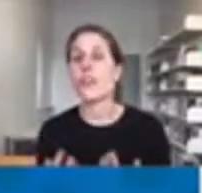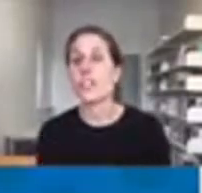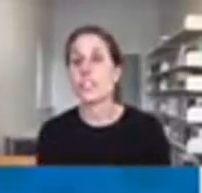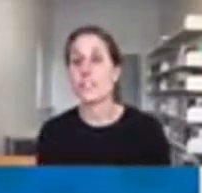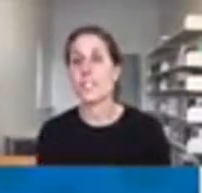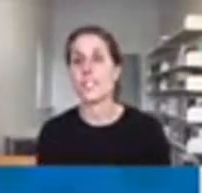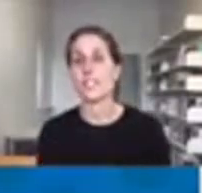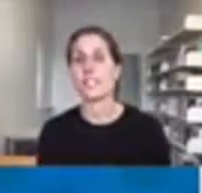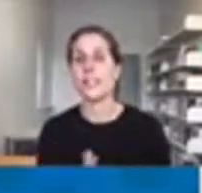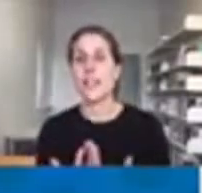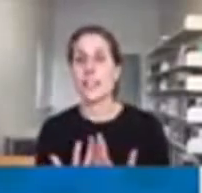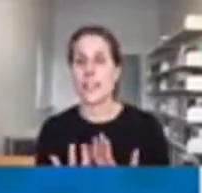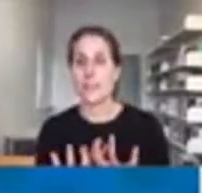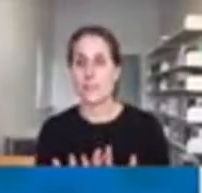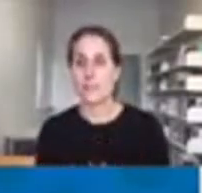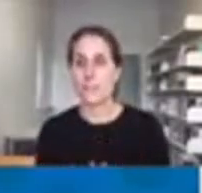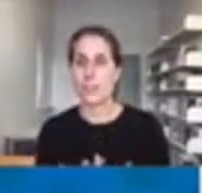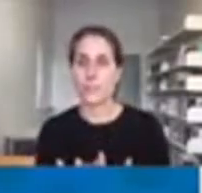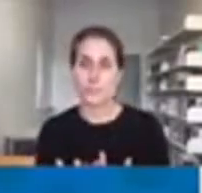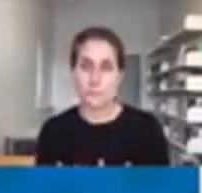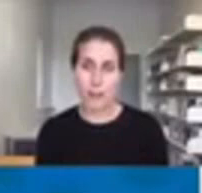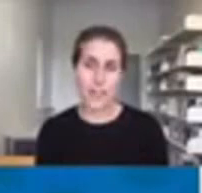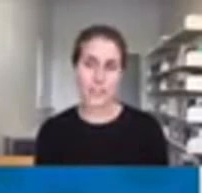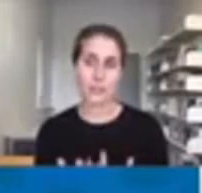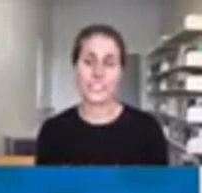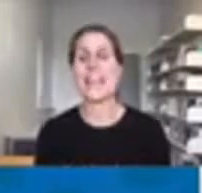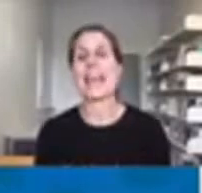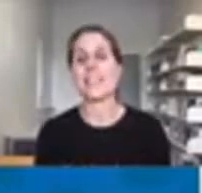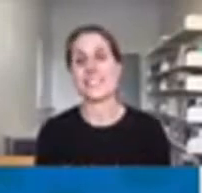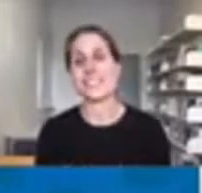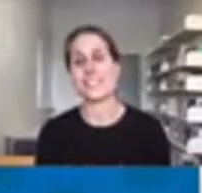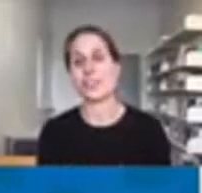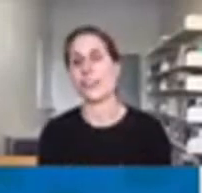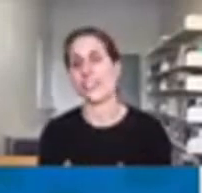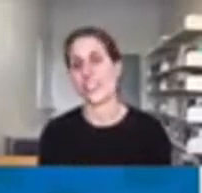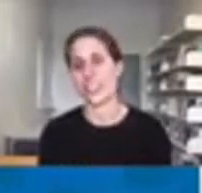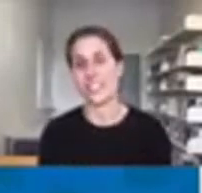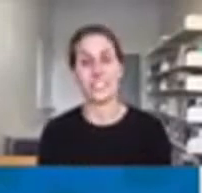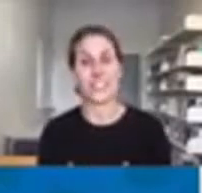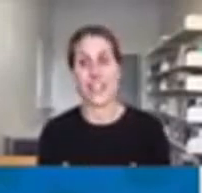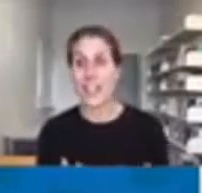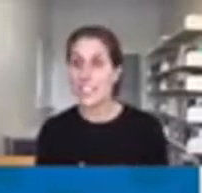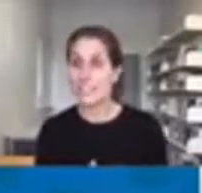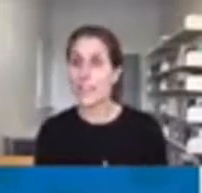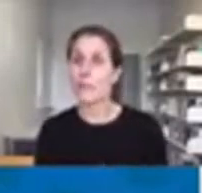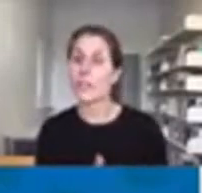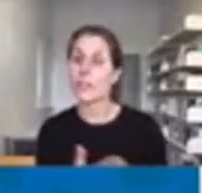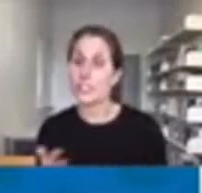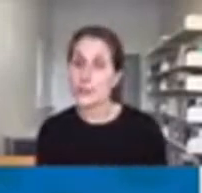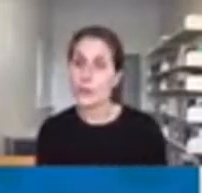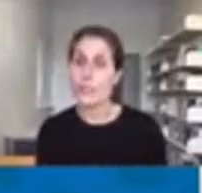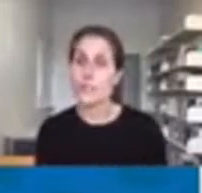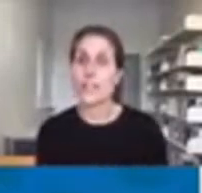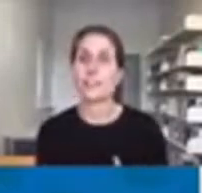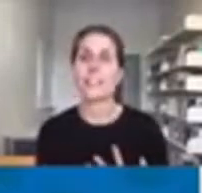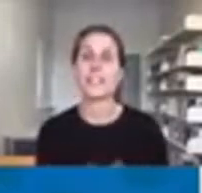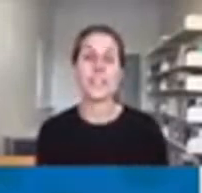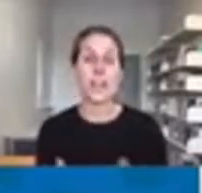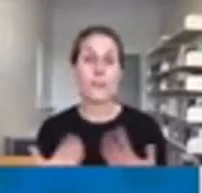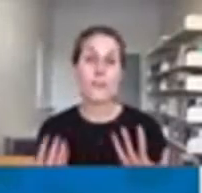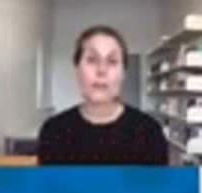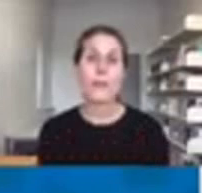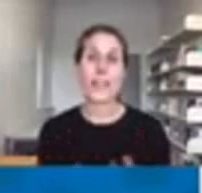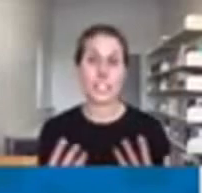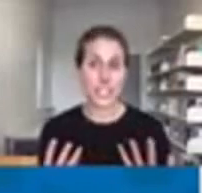So the knowledge of the teachers, that very practical, tacit knowledge that teachers develop across the course of their